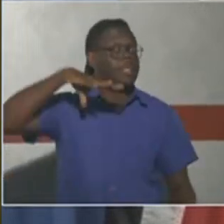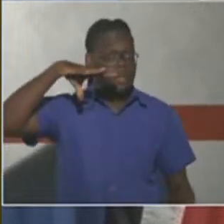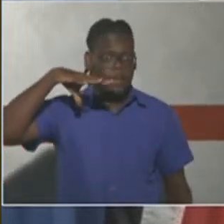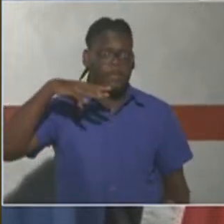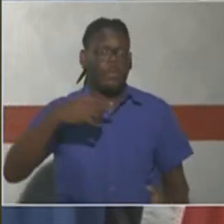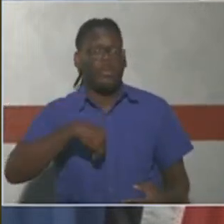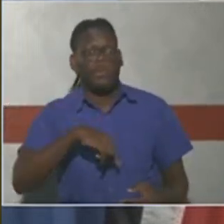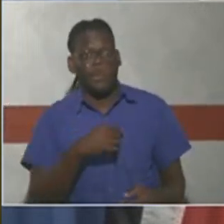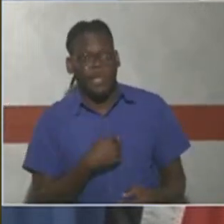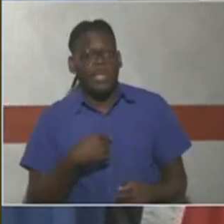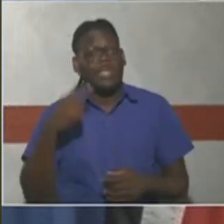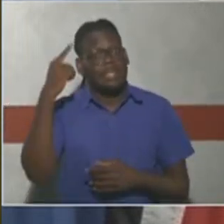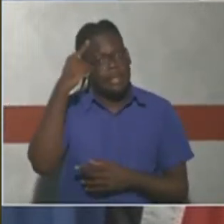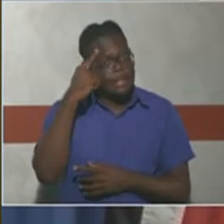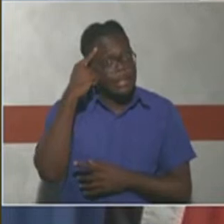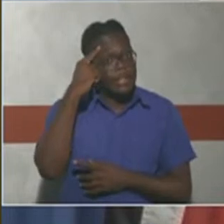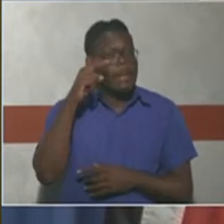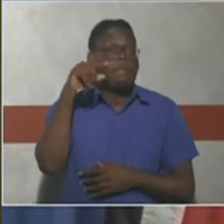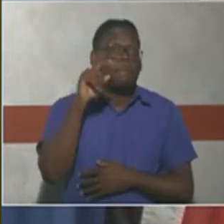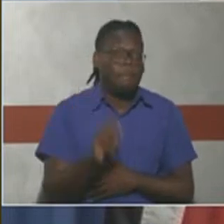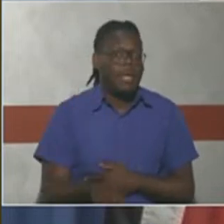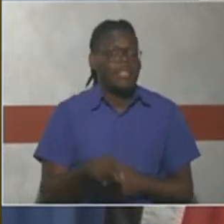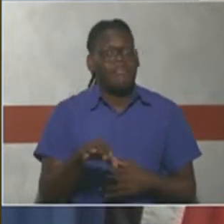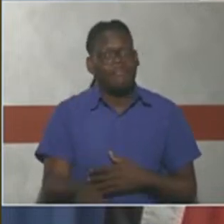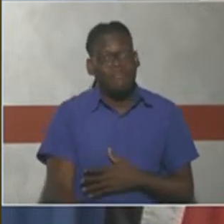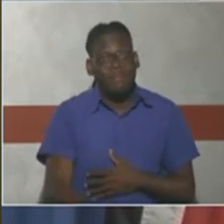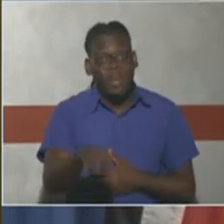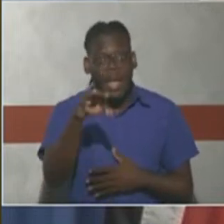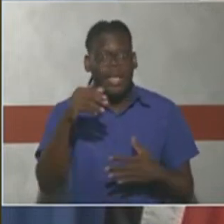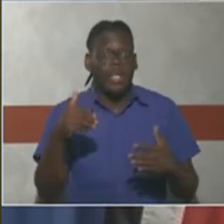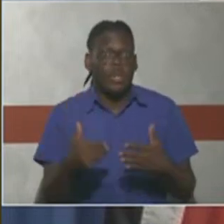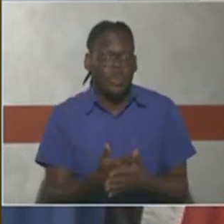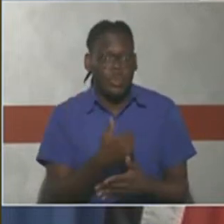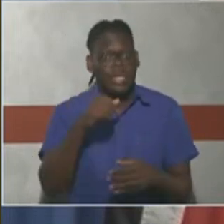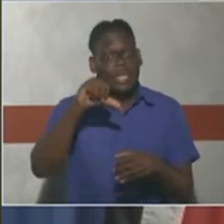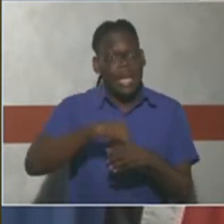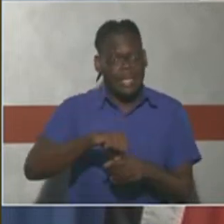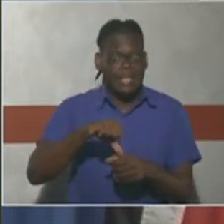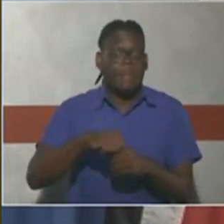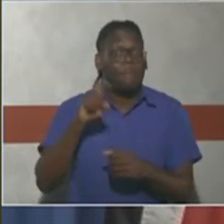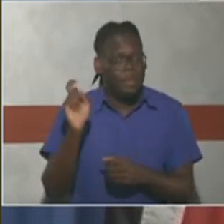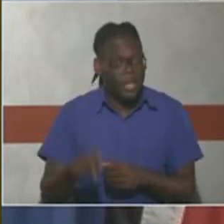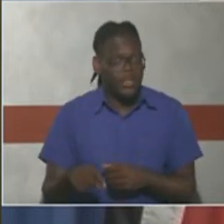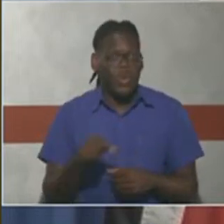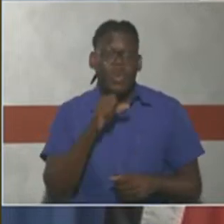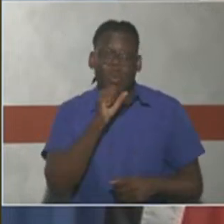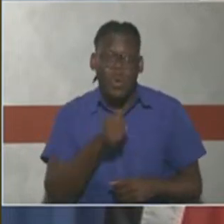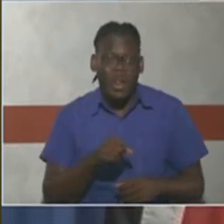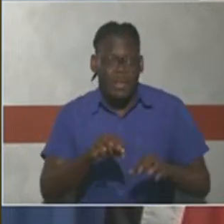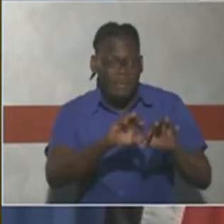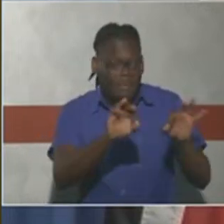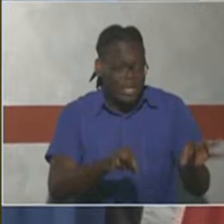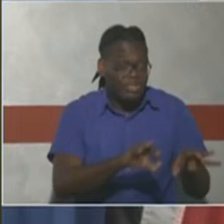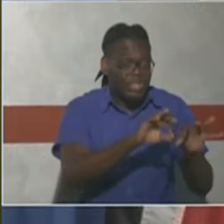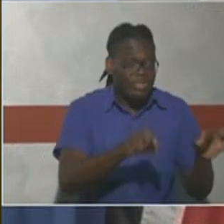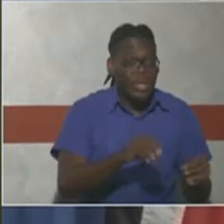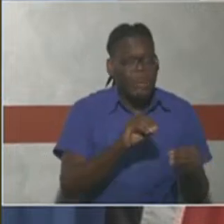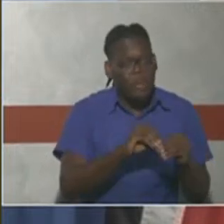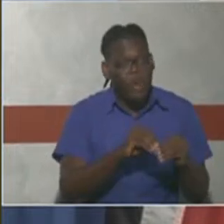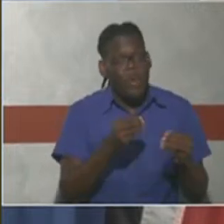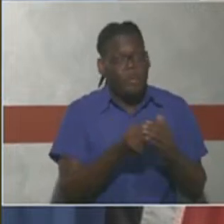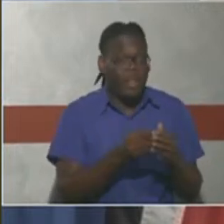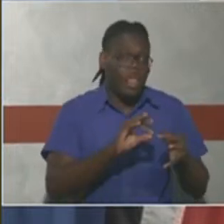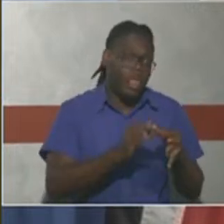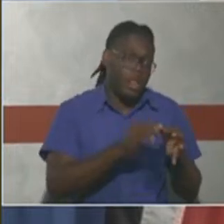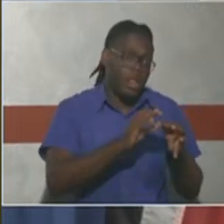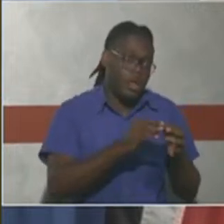find sources of gas. And we are still in that situation where we have to find more gas if we are going to look at